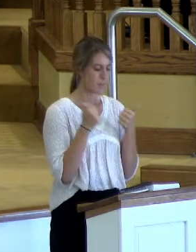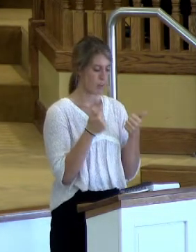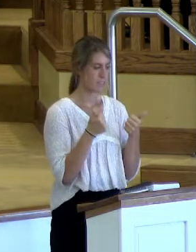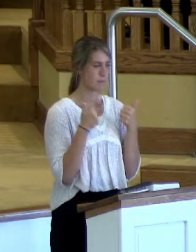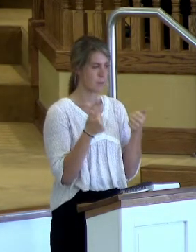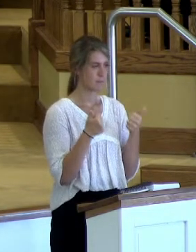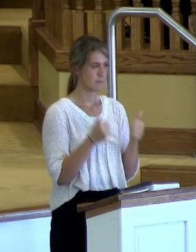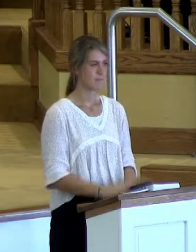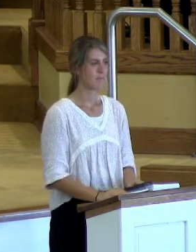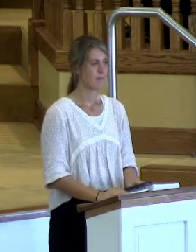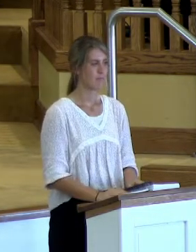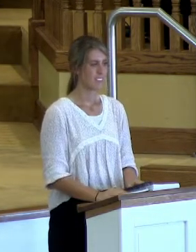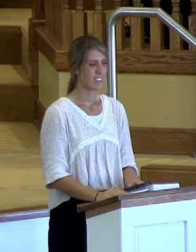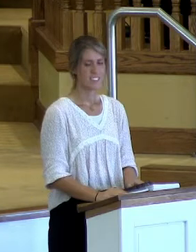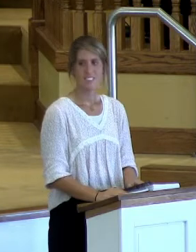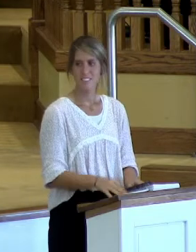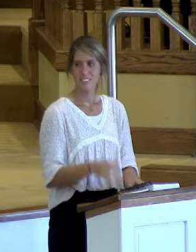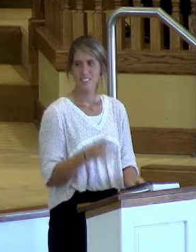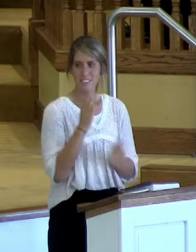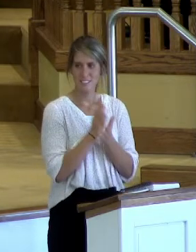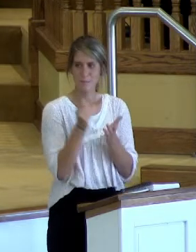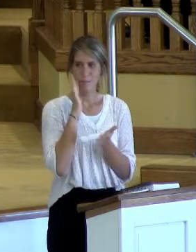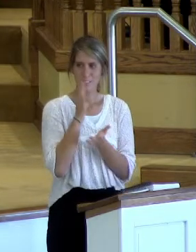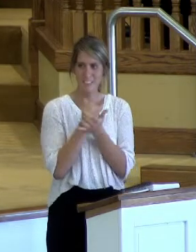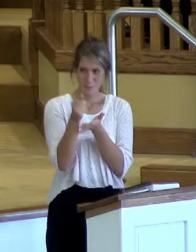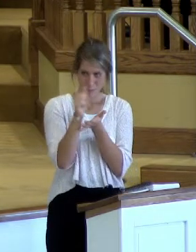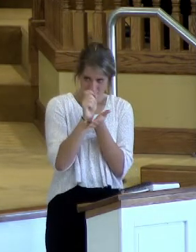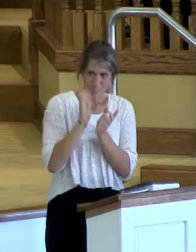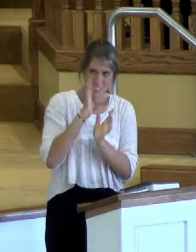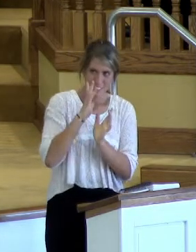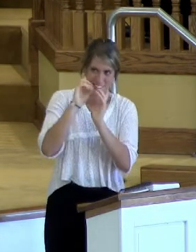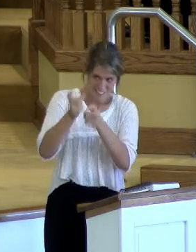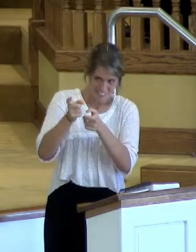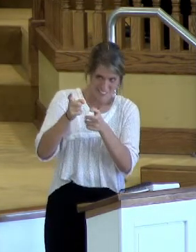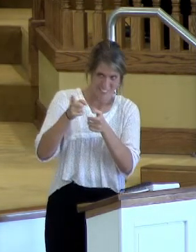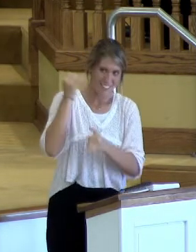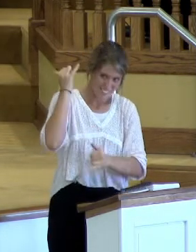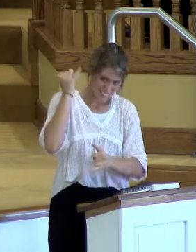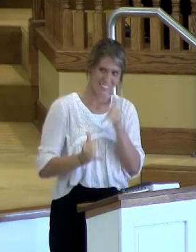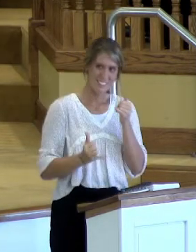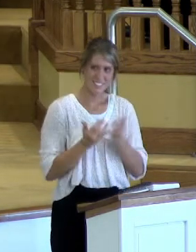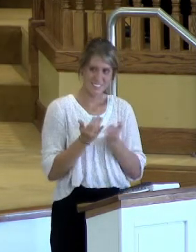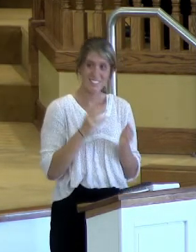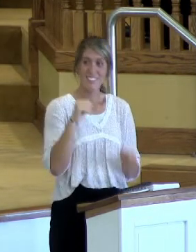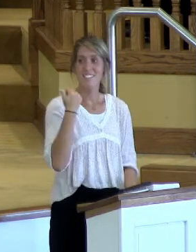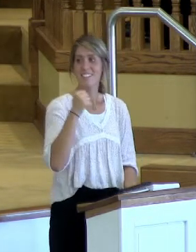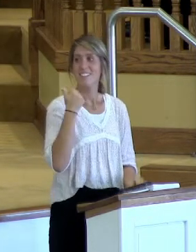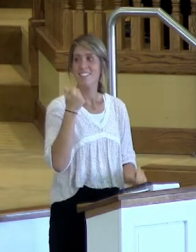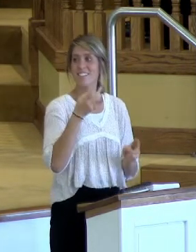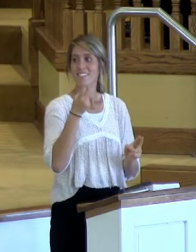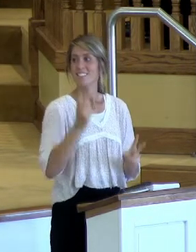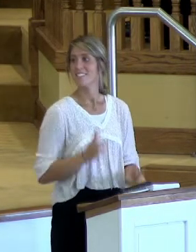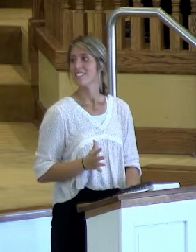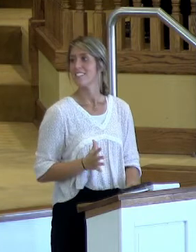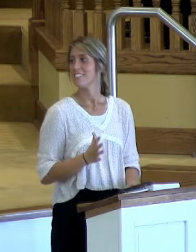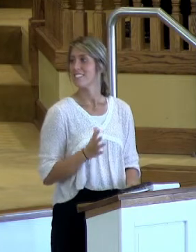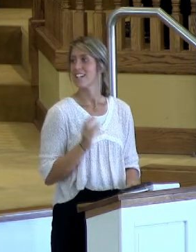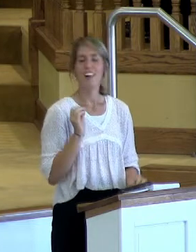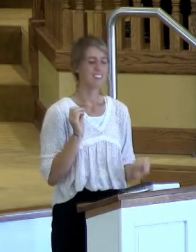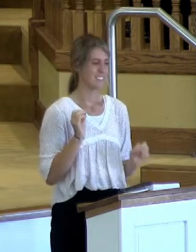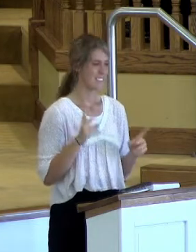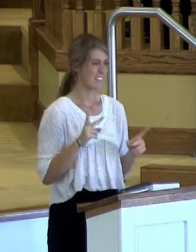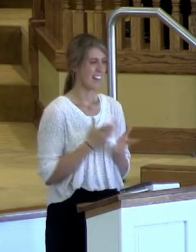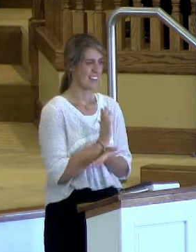Awesome, awesome. So someone will help you fill that out. At the end of the service, we'll get you a gift, okay? Glad you're here. Anybody else? All